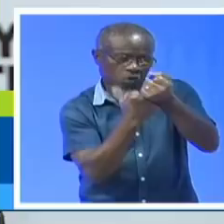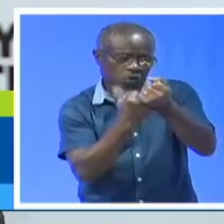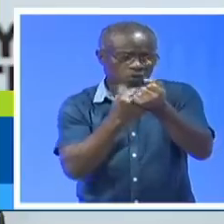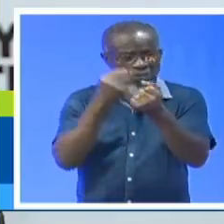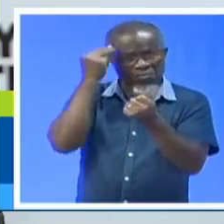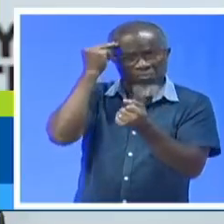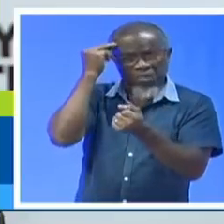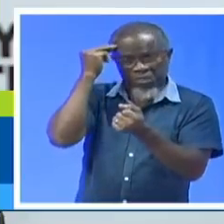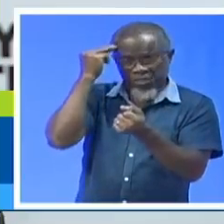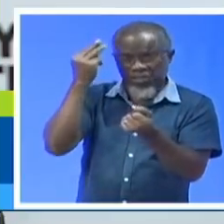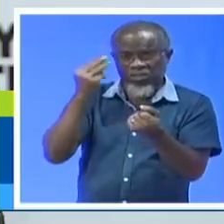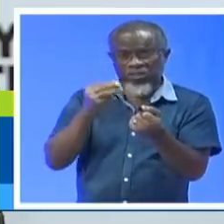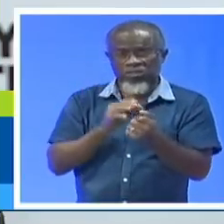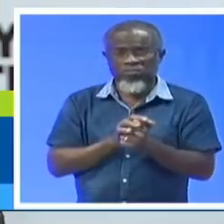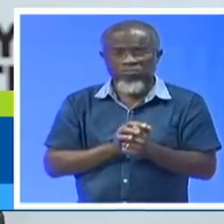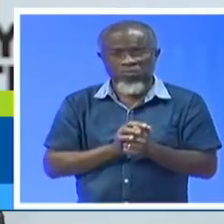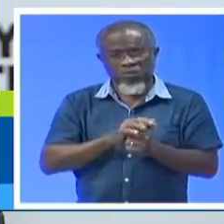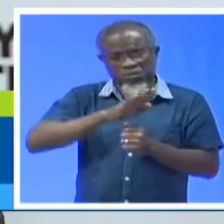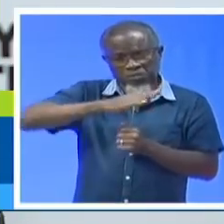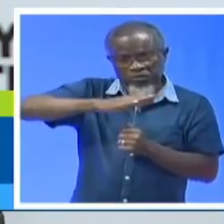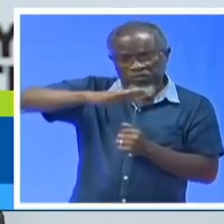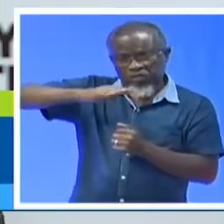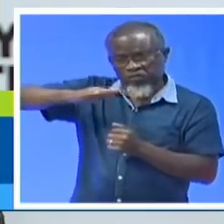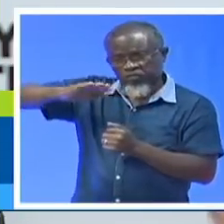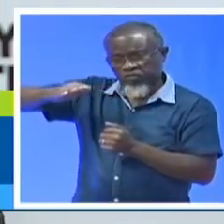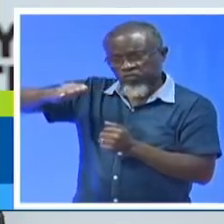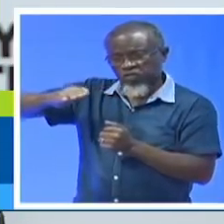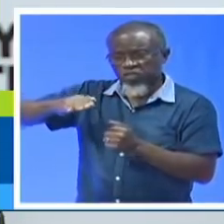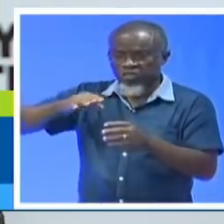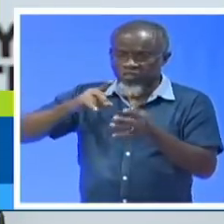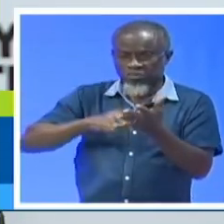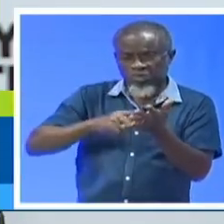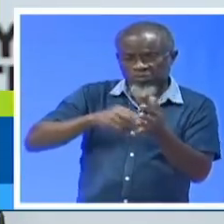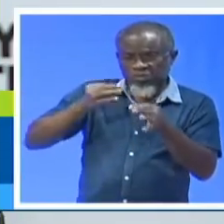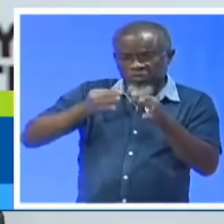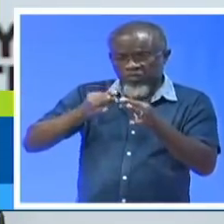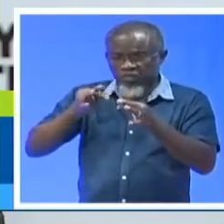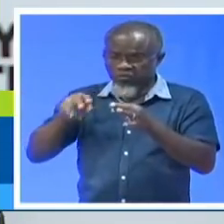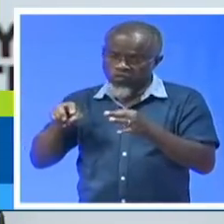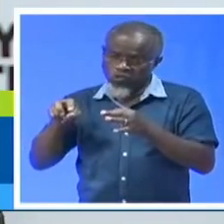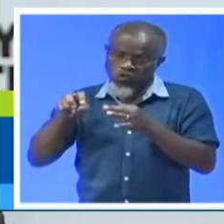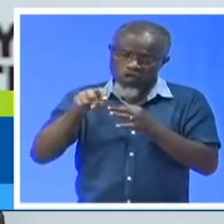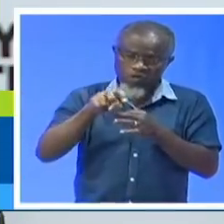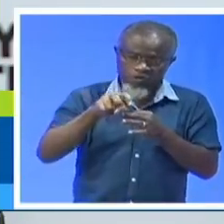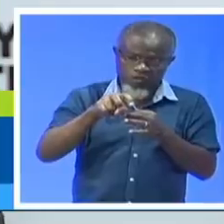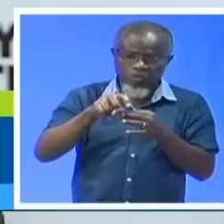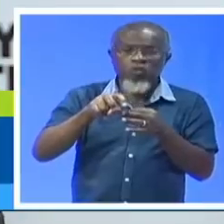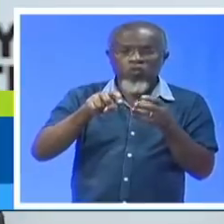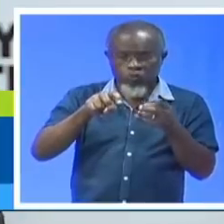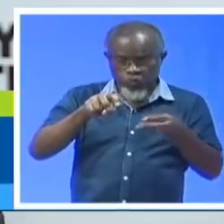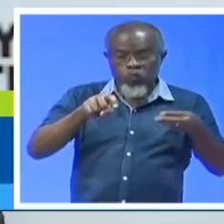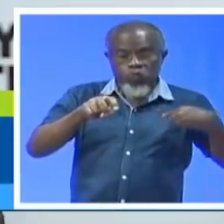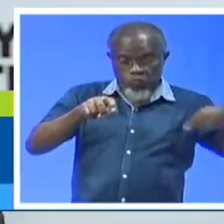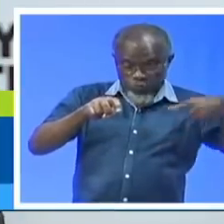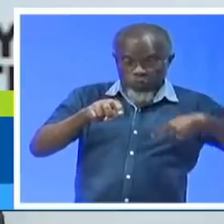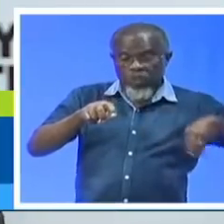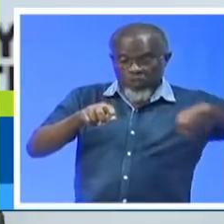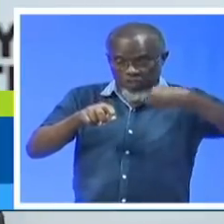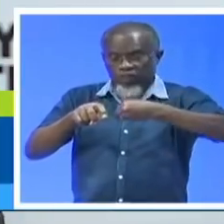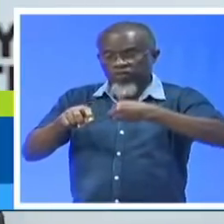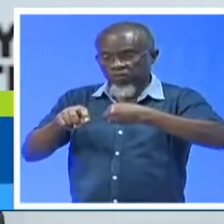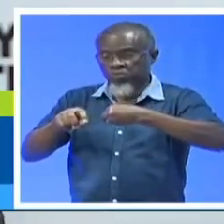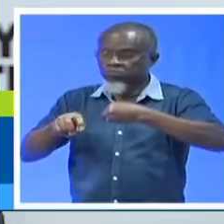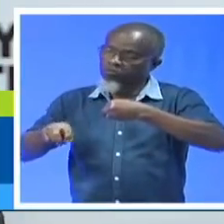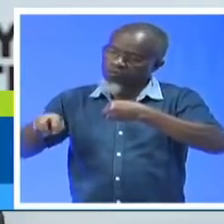In many instances, we provide them with transport, as I said this morning at every single press conference. So